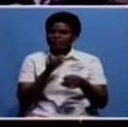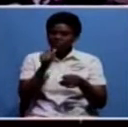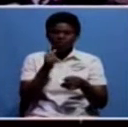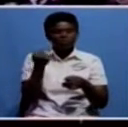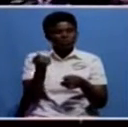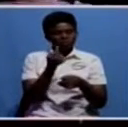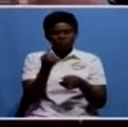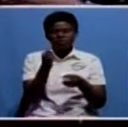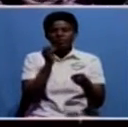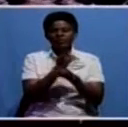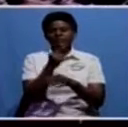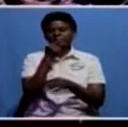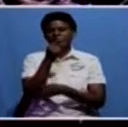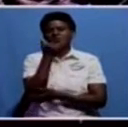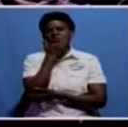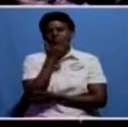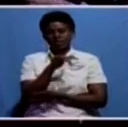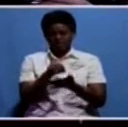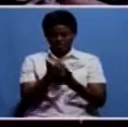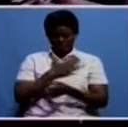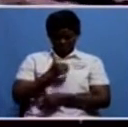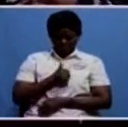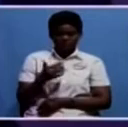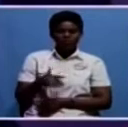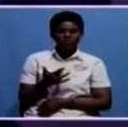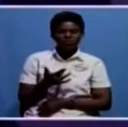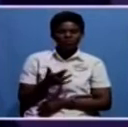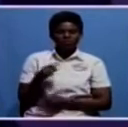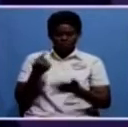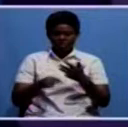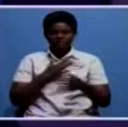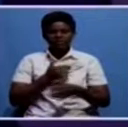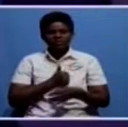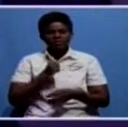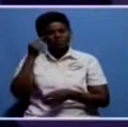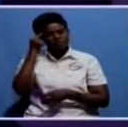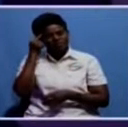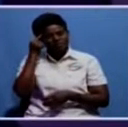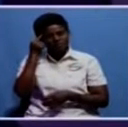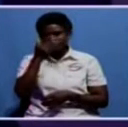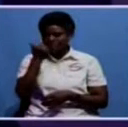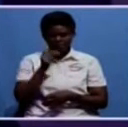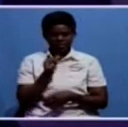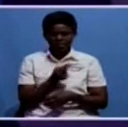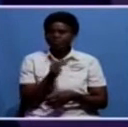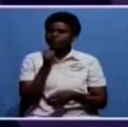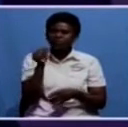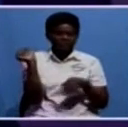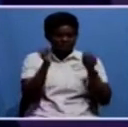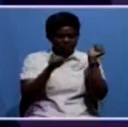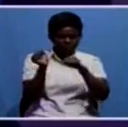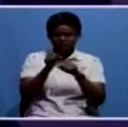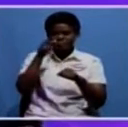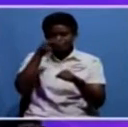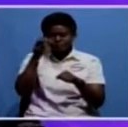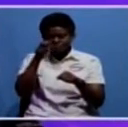guilt based on how I feel, based on what I should think you should be. Let us not fight corruption